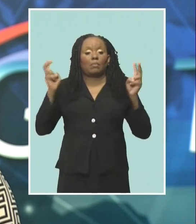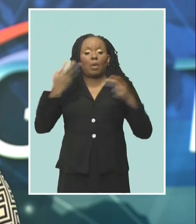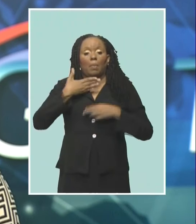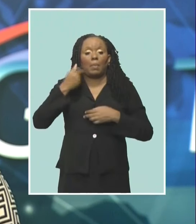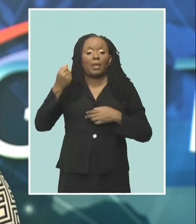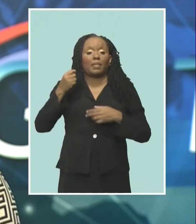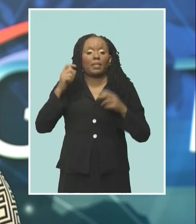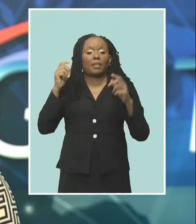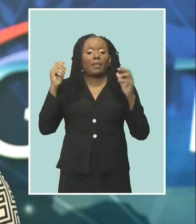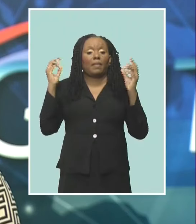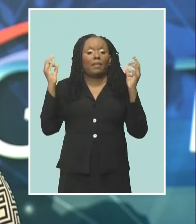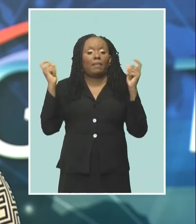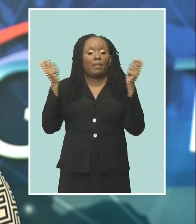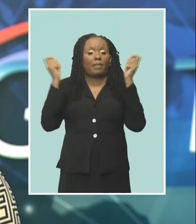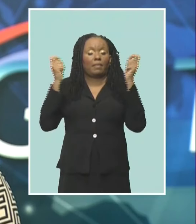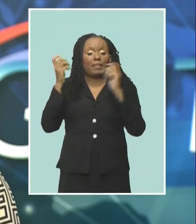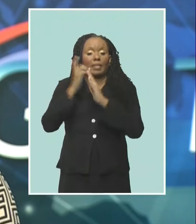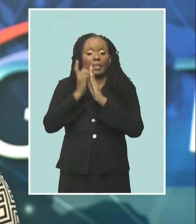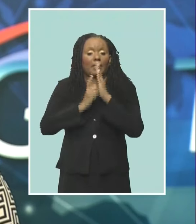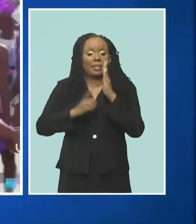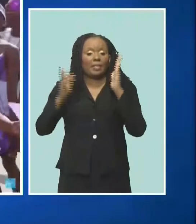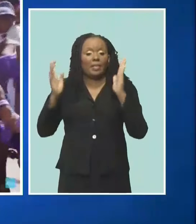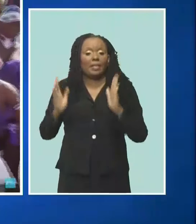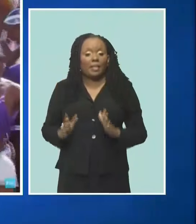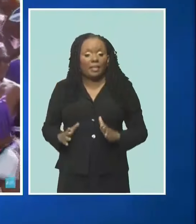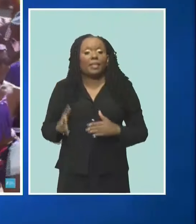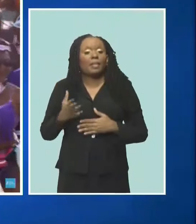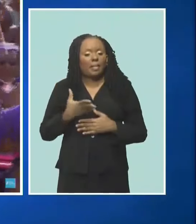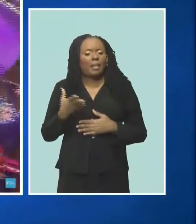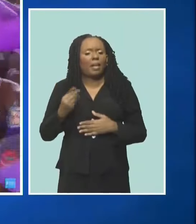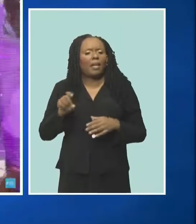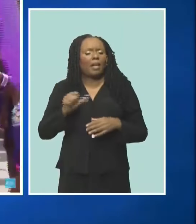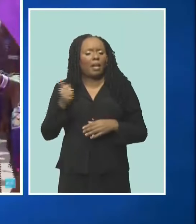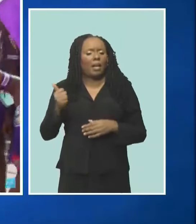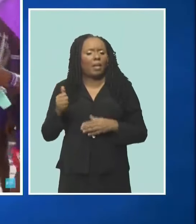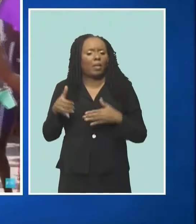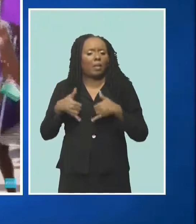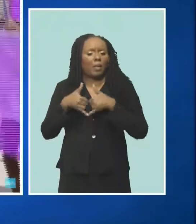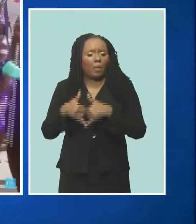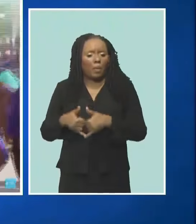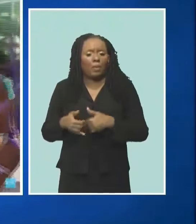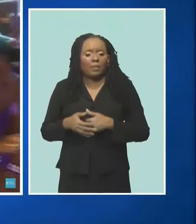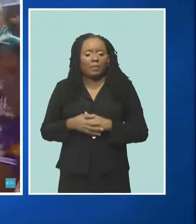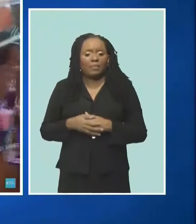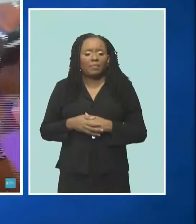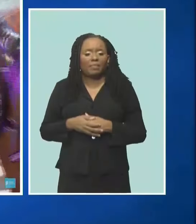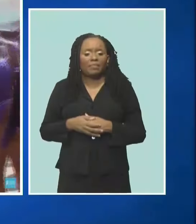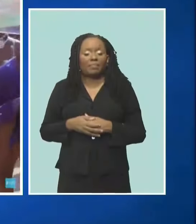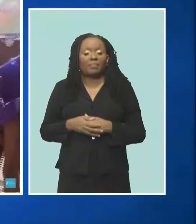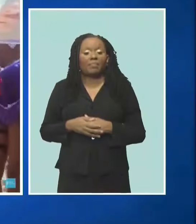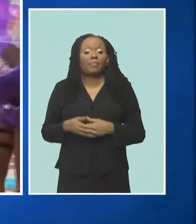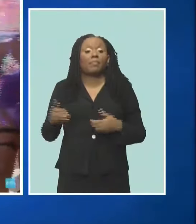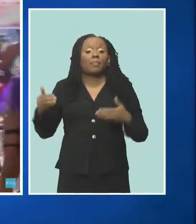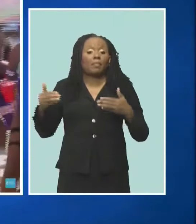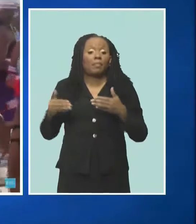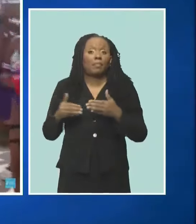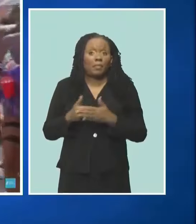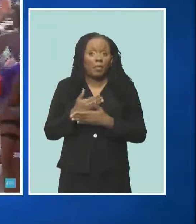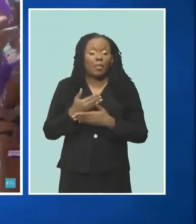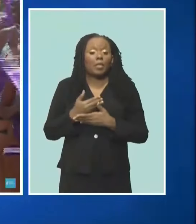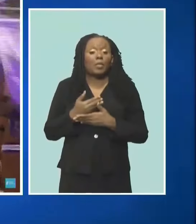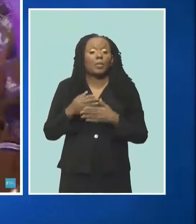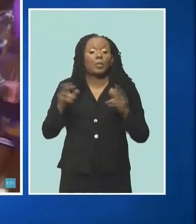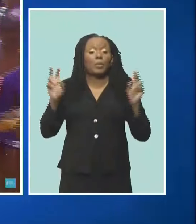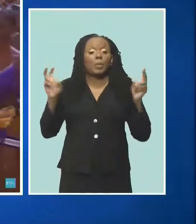Festival Designer and the BMA Brands of Barbados Award for Small Band, among others. Well, a new Tune of the Crop winner